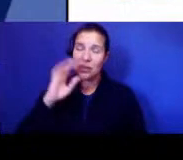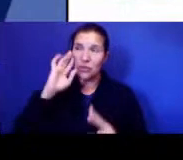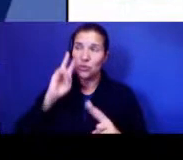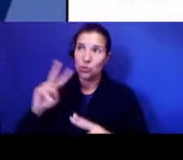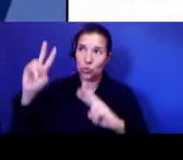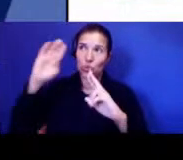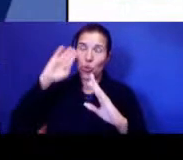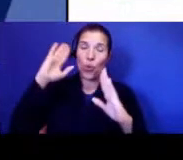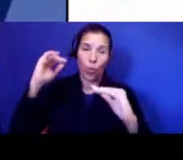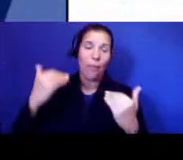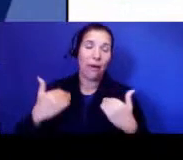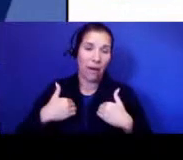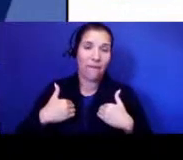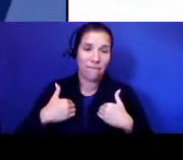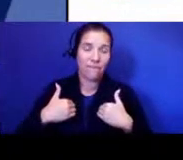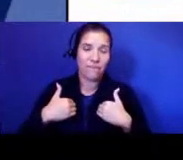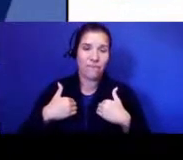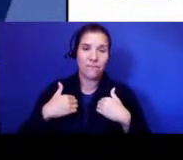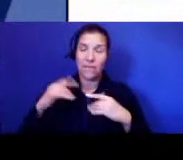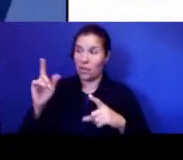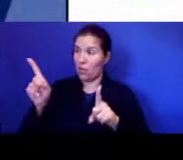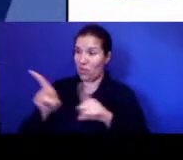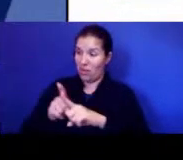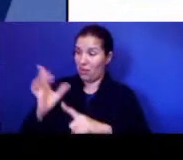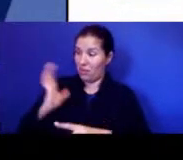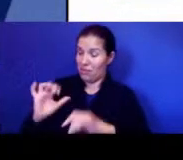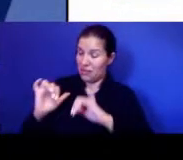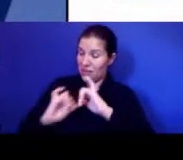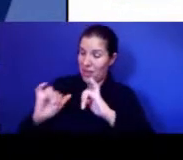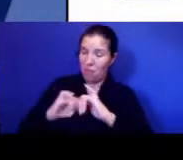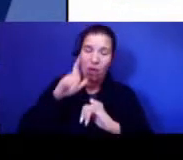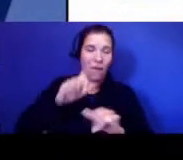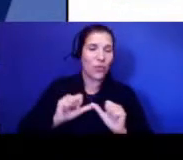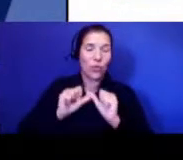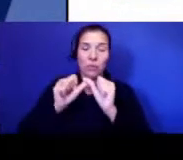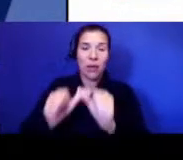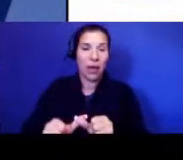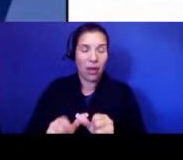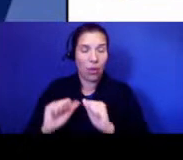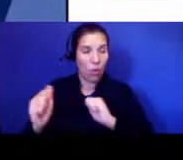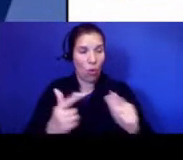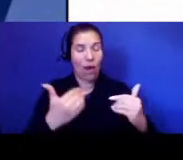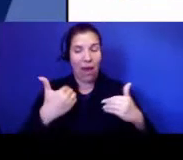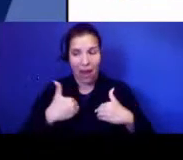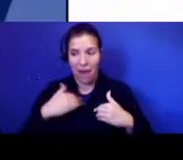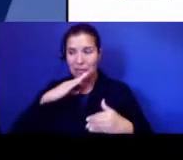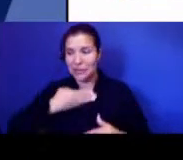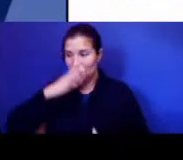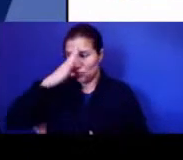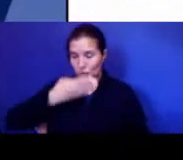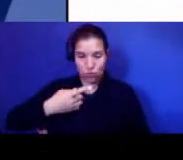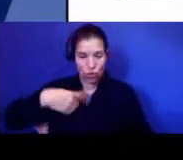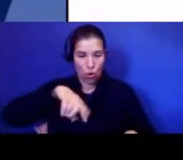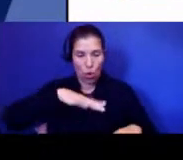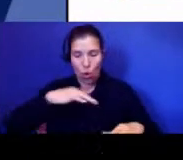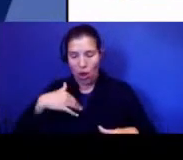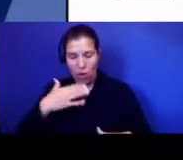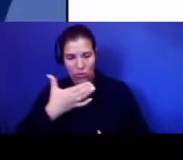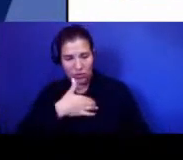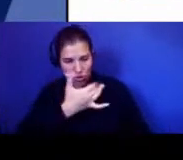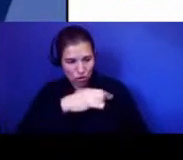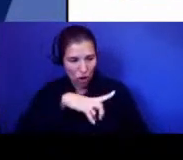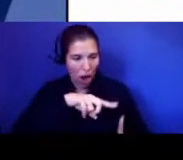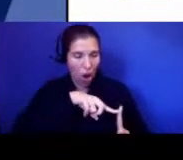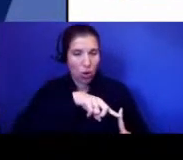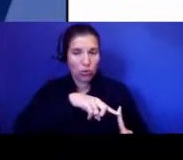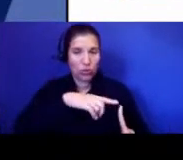way things are is not how they have to remain. Each and every one of us who has a child, knows a child, loves a